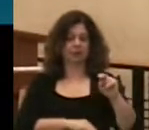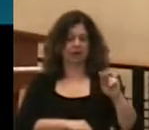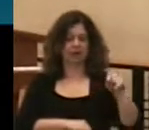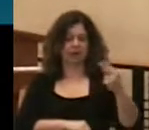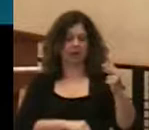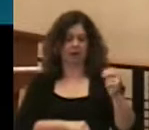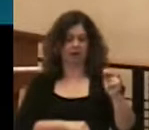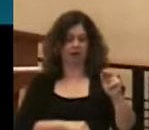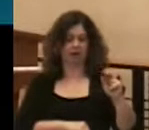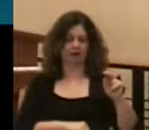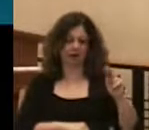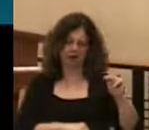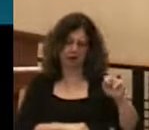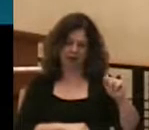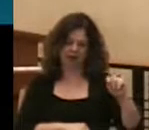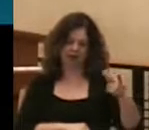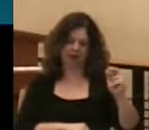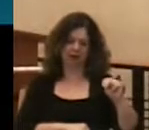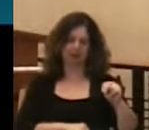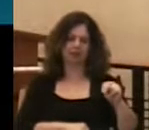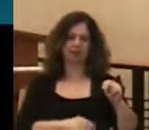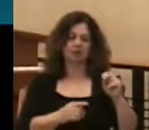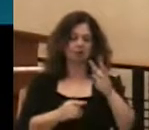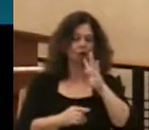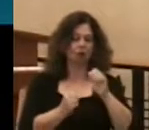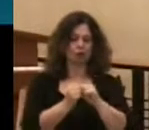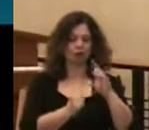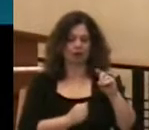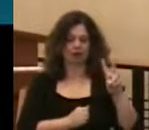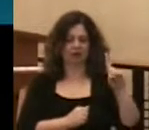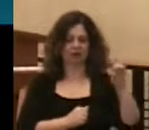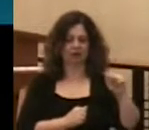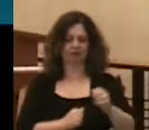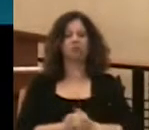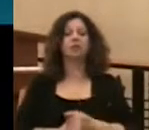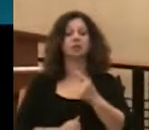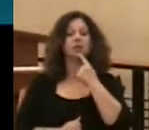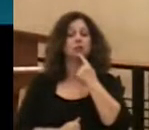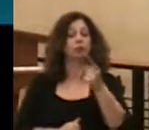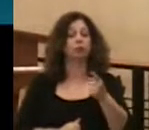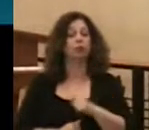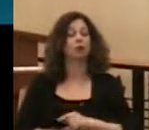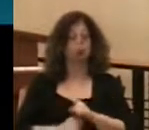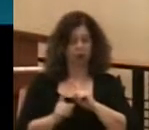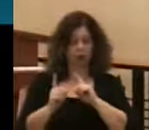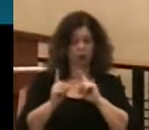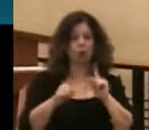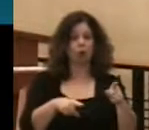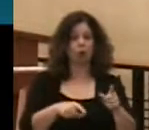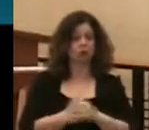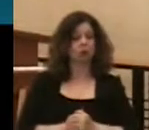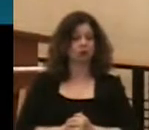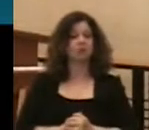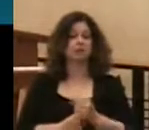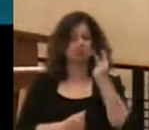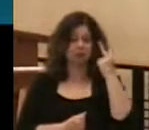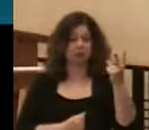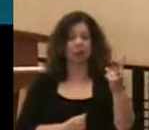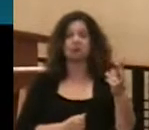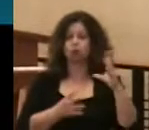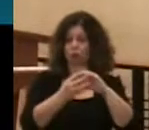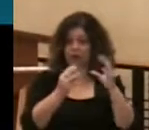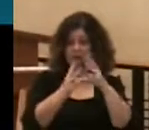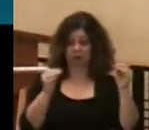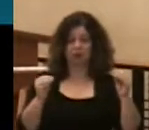had very many flocks and herds, but the poor man had nothing but one little ewe lamb, which he had